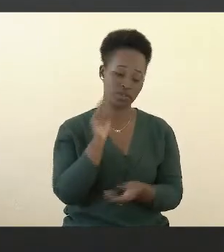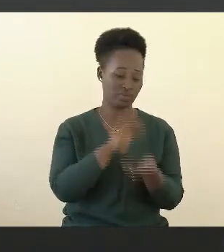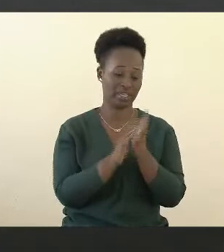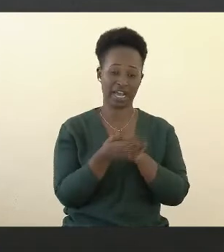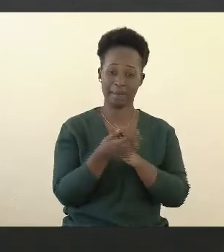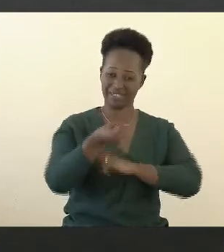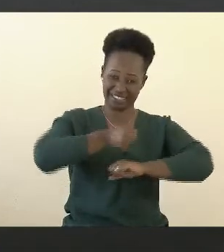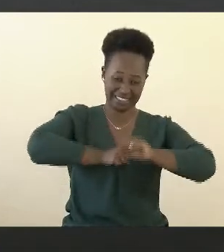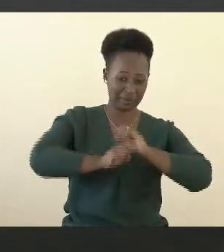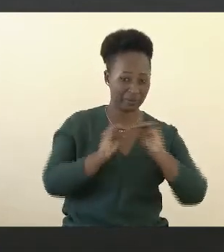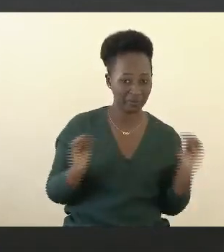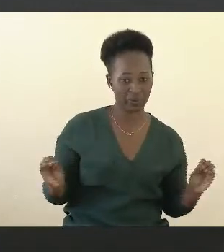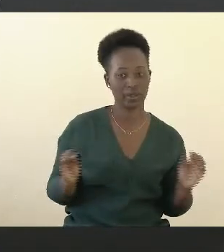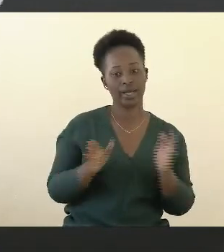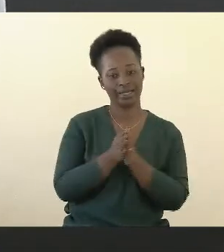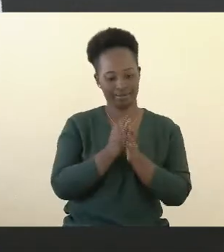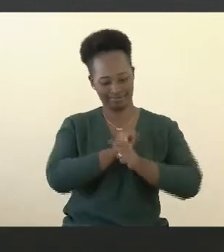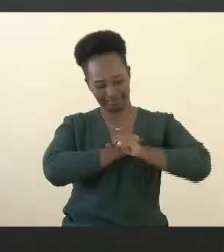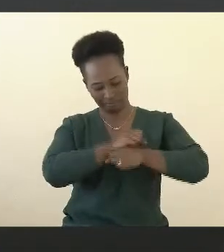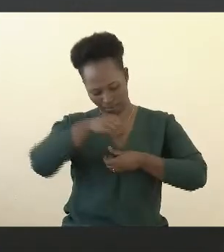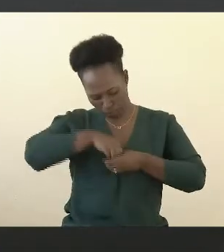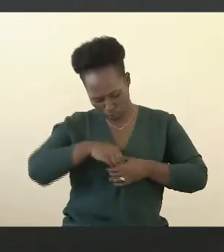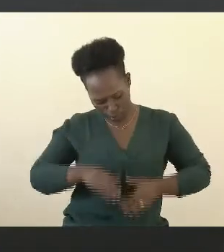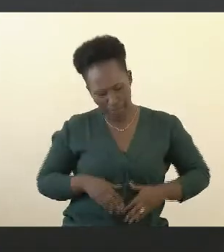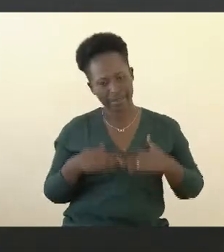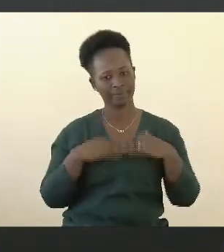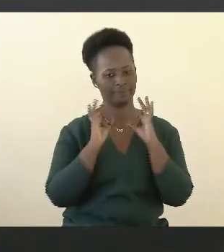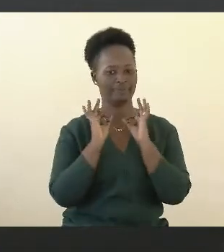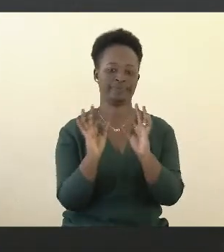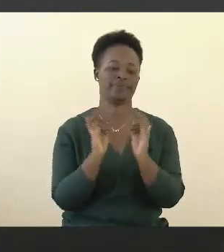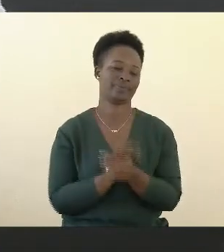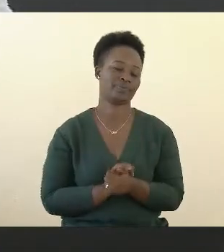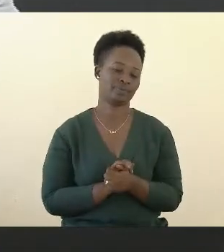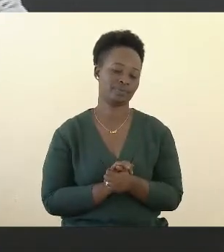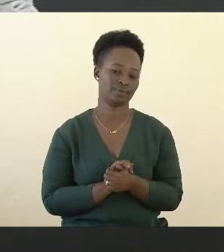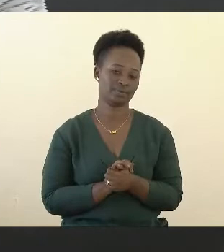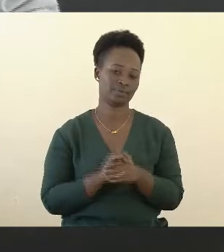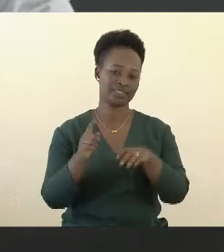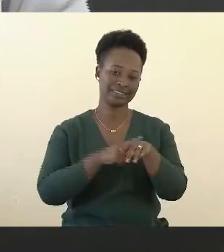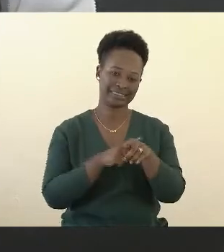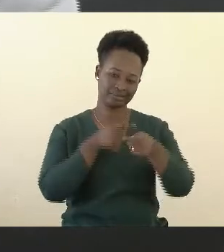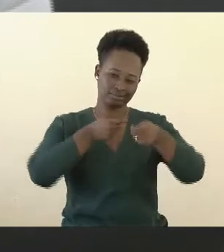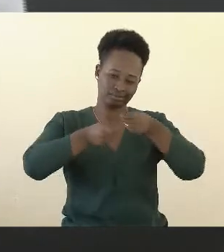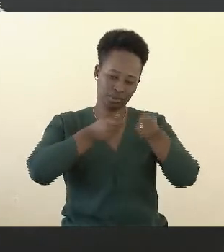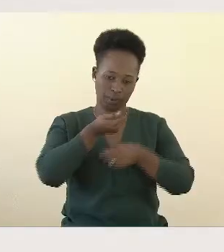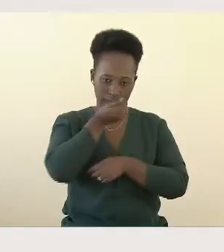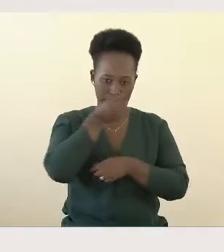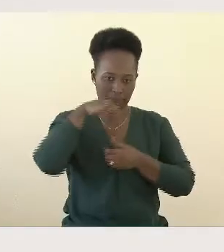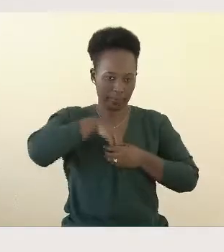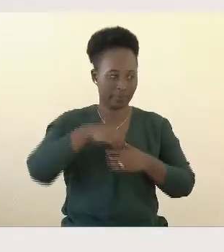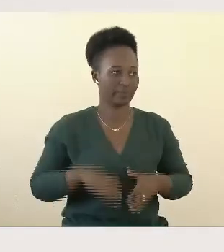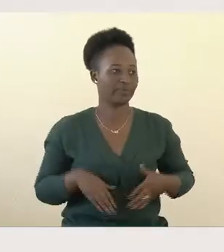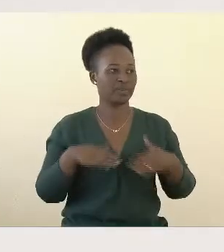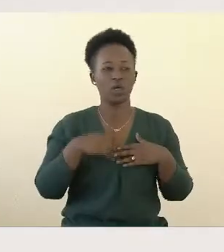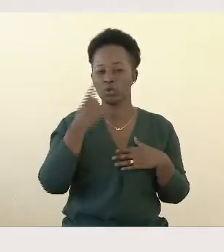be destroyed. So the skin plays a function of regulating the body temperature. Let's have the structure of the